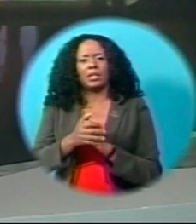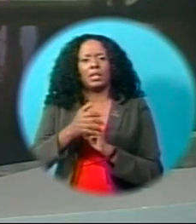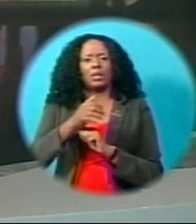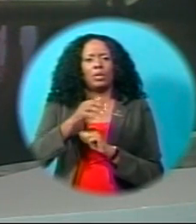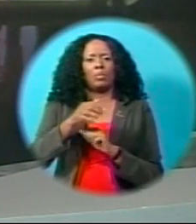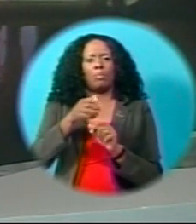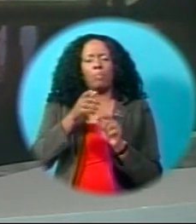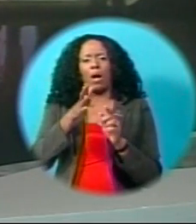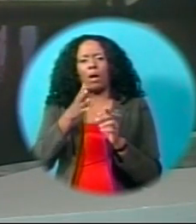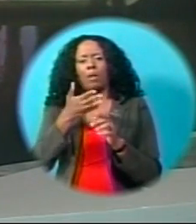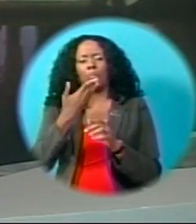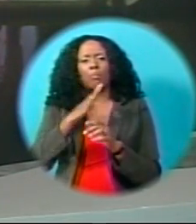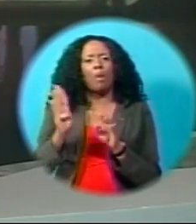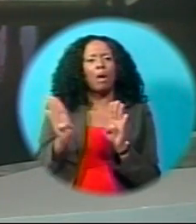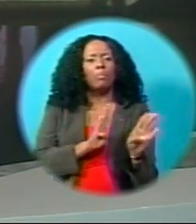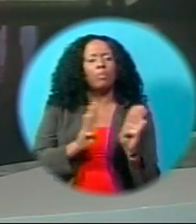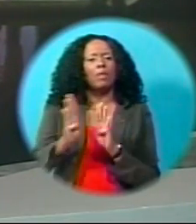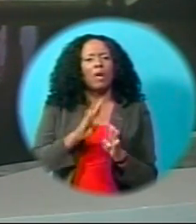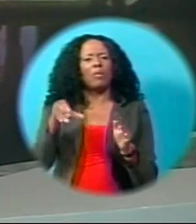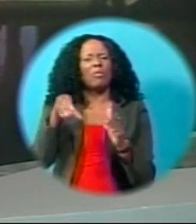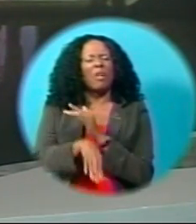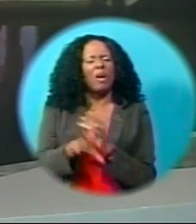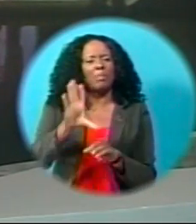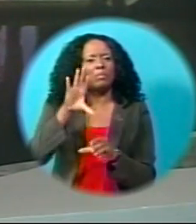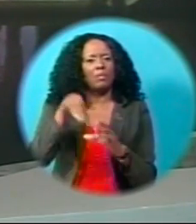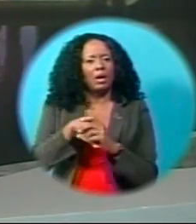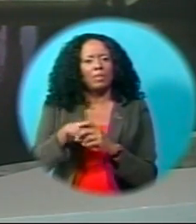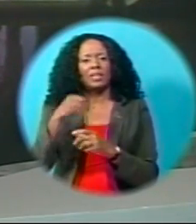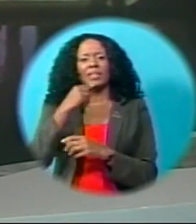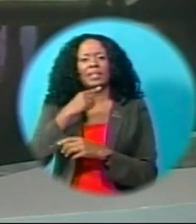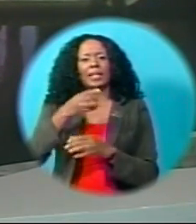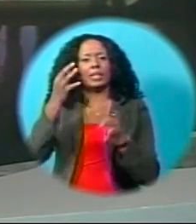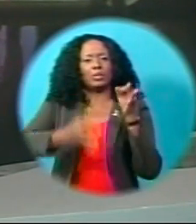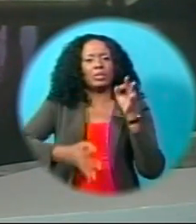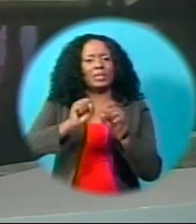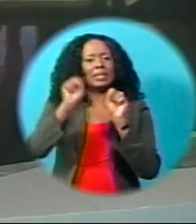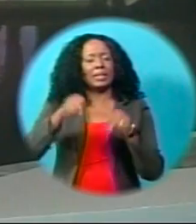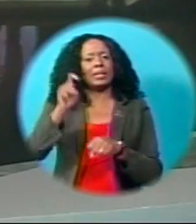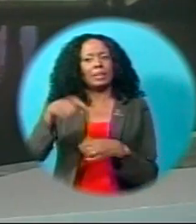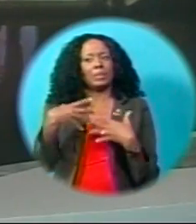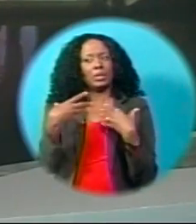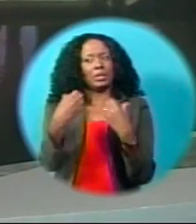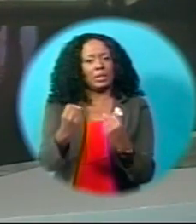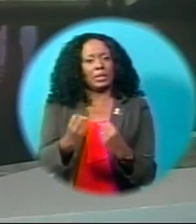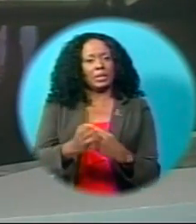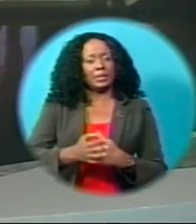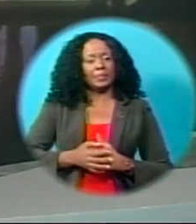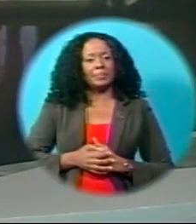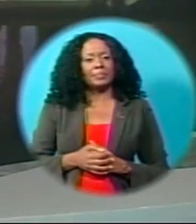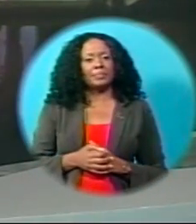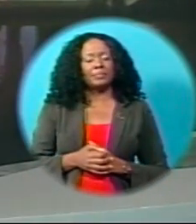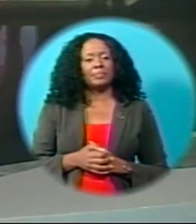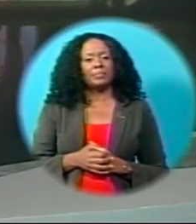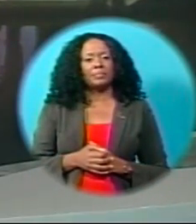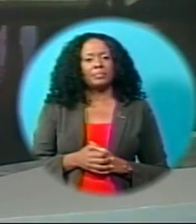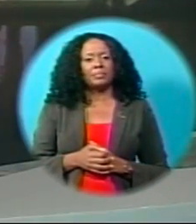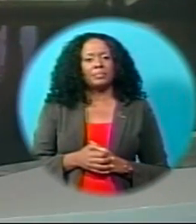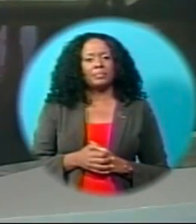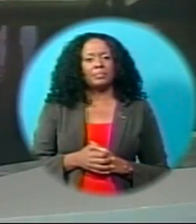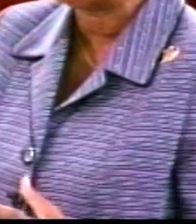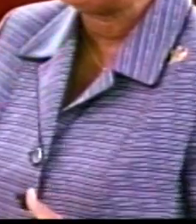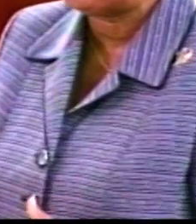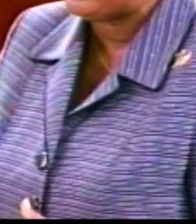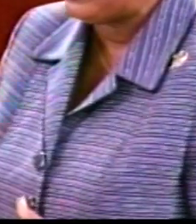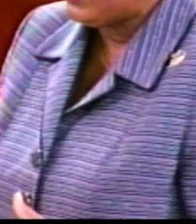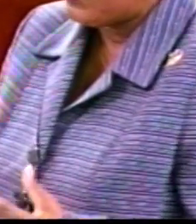deviance and criminality. Senator McLean agrees the entire judicial system needs to be strengthened.